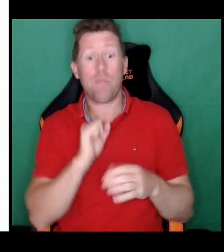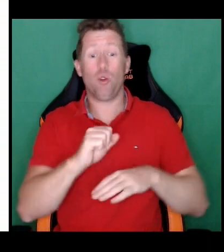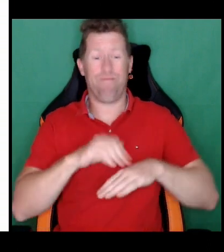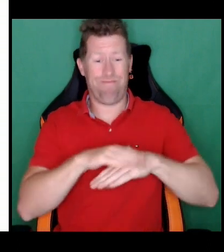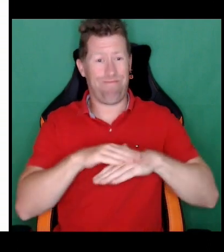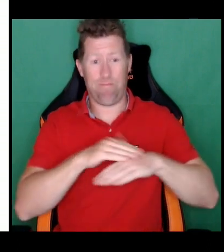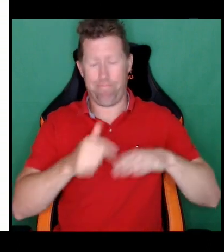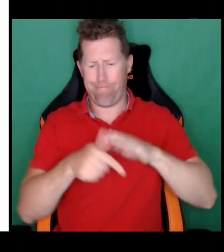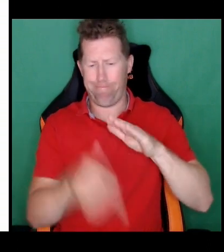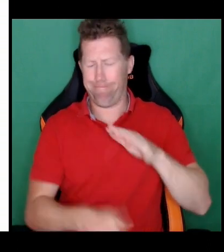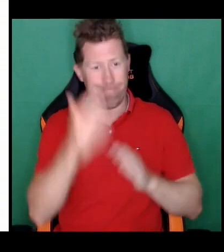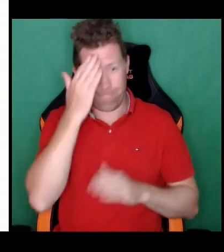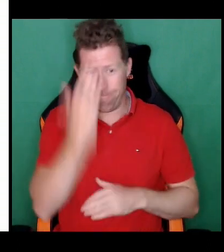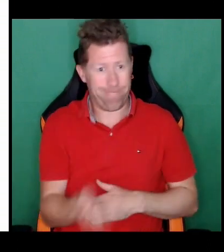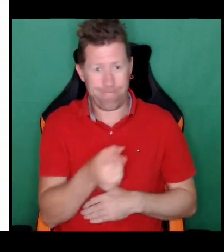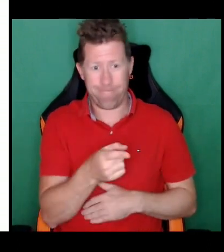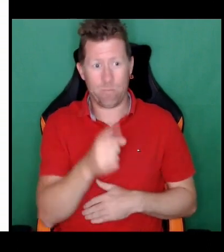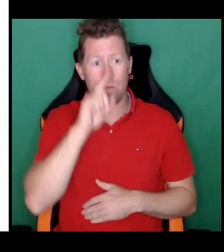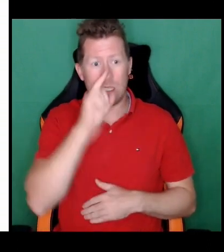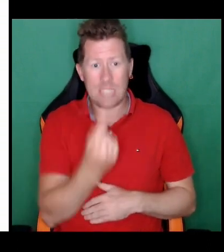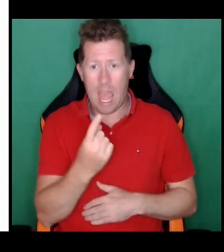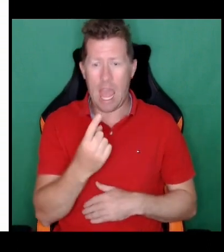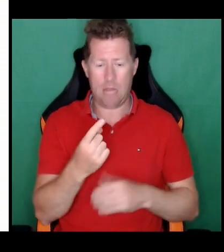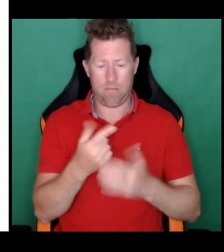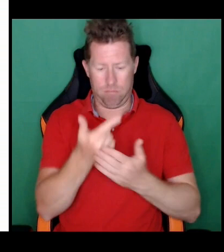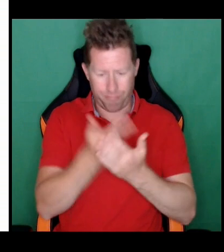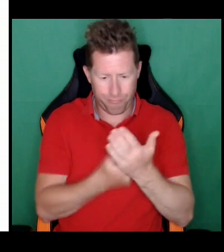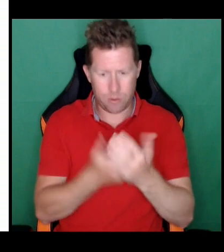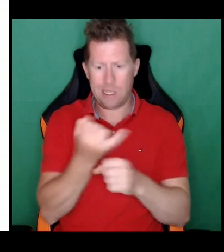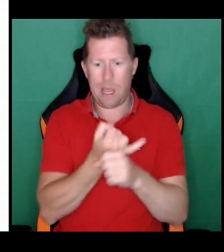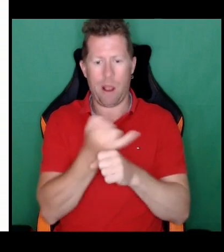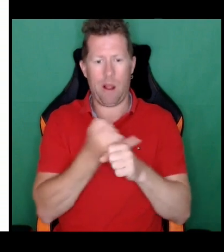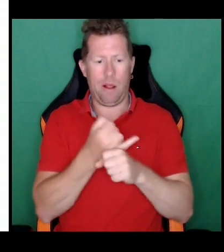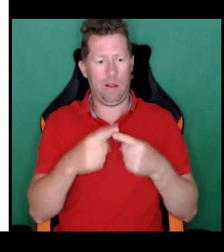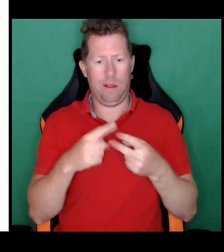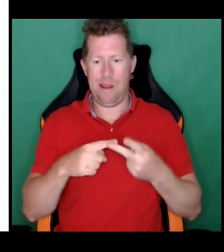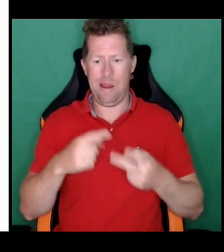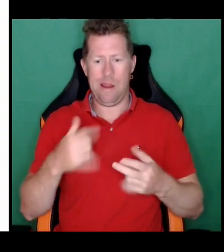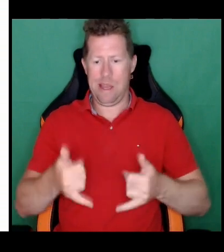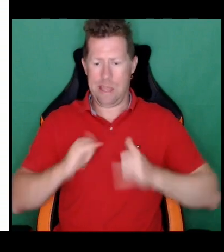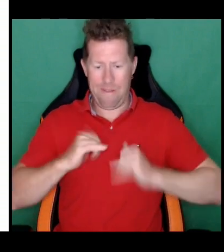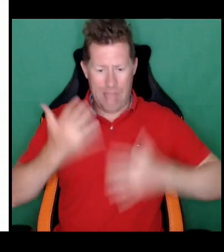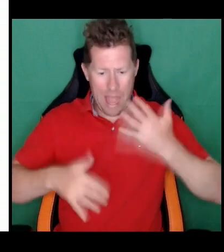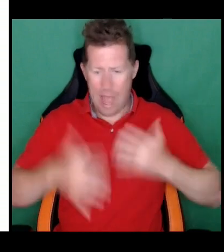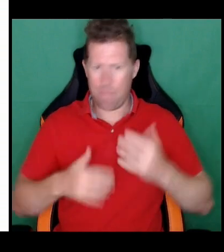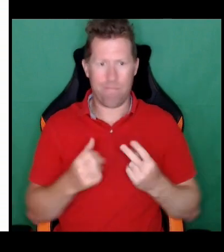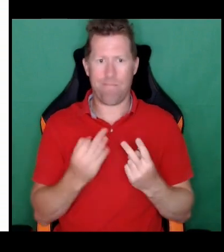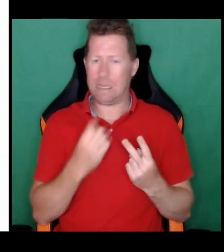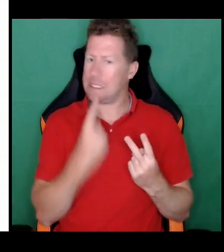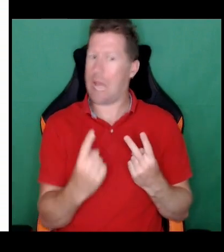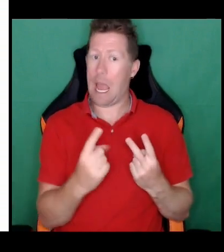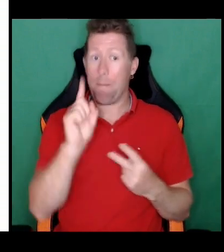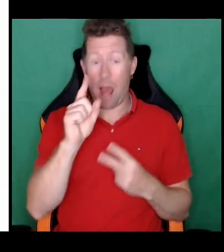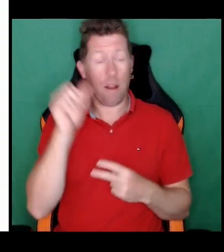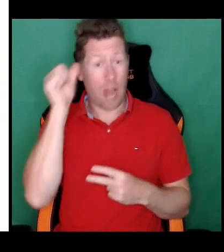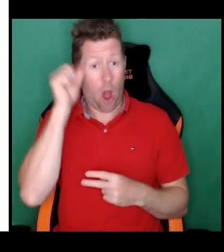superficial. They can't reel off the list of chemicals or the list of health harms that the rejector segment can list, but they also, that